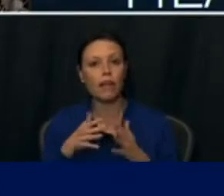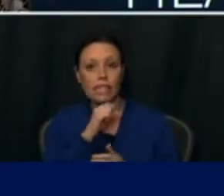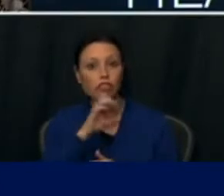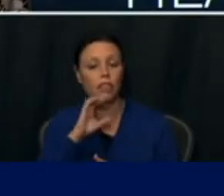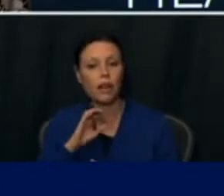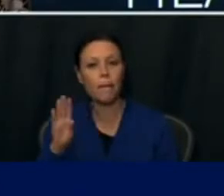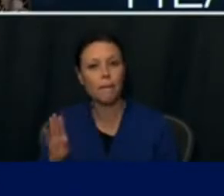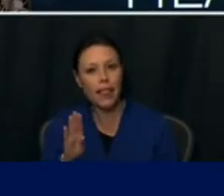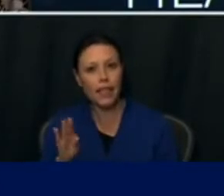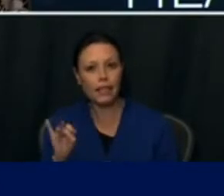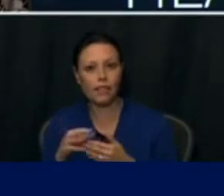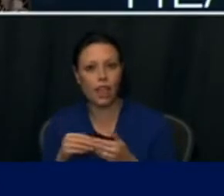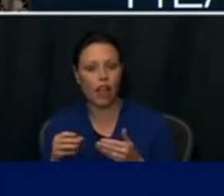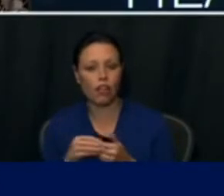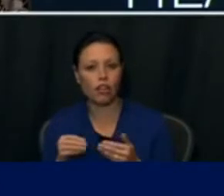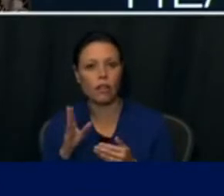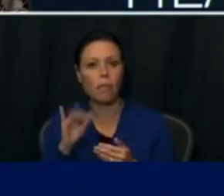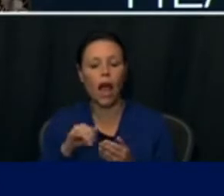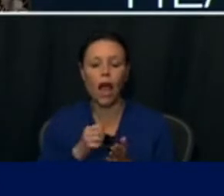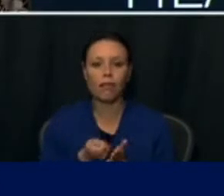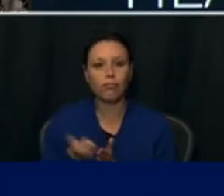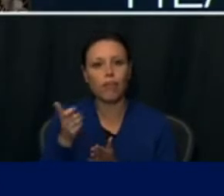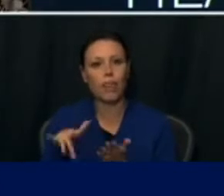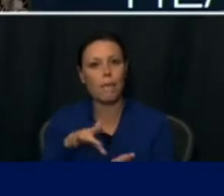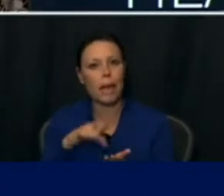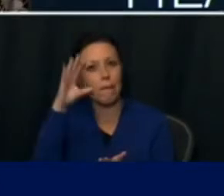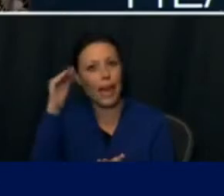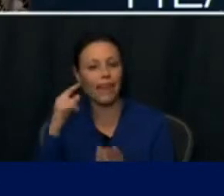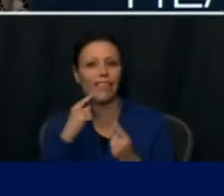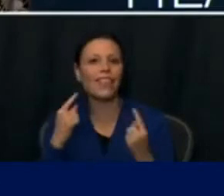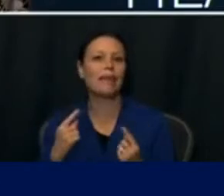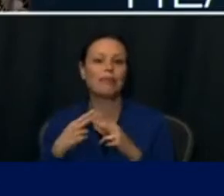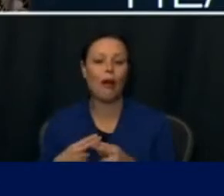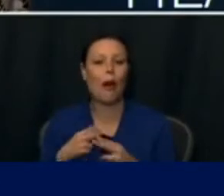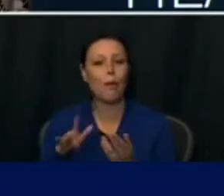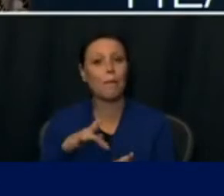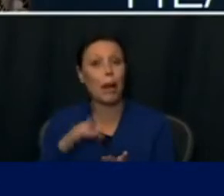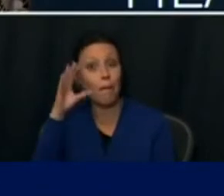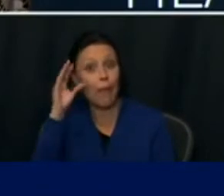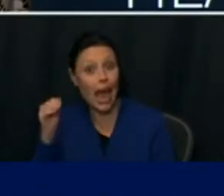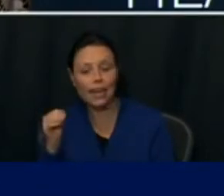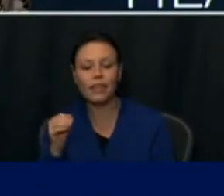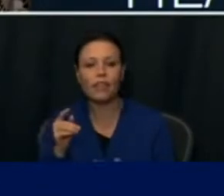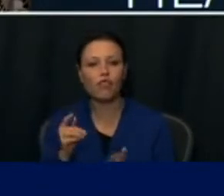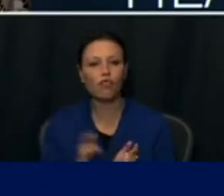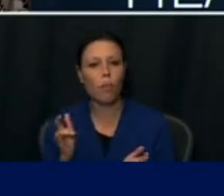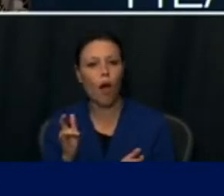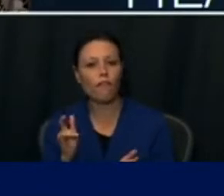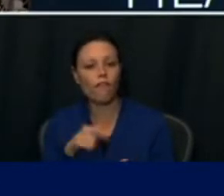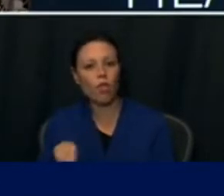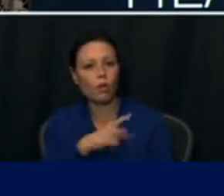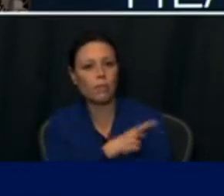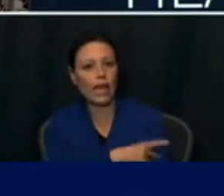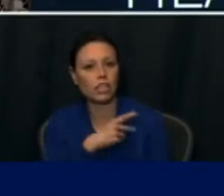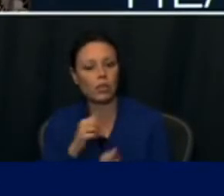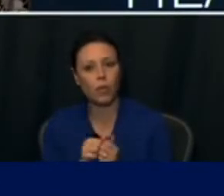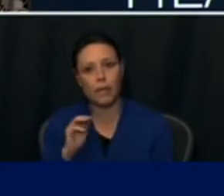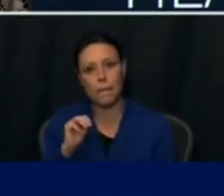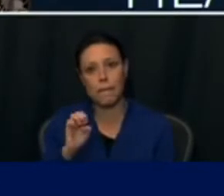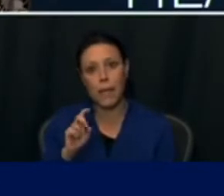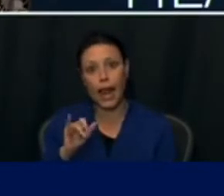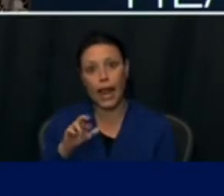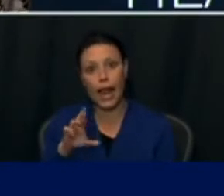by preventing middlemen the famous middleman they call them from ripping off Medicare patients with high